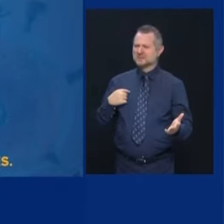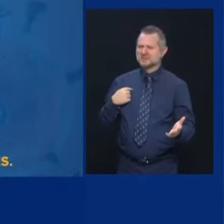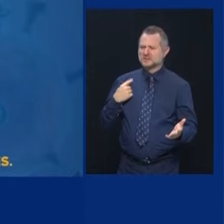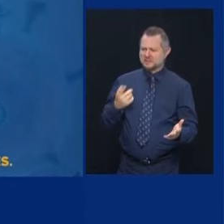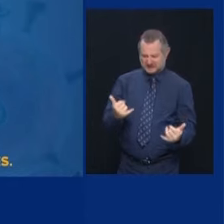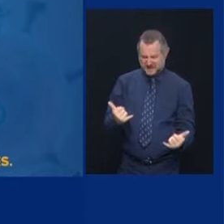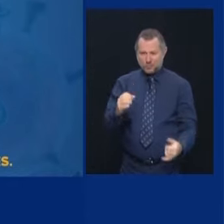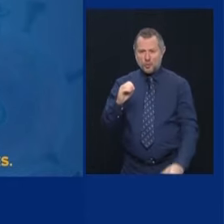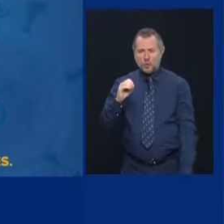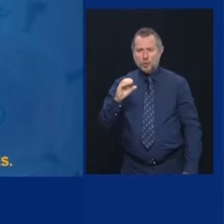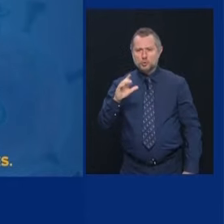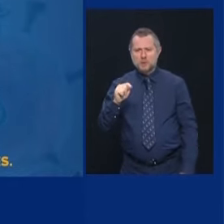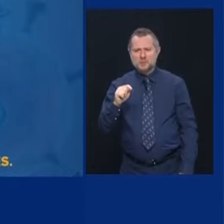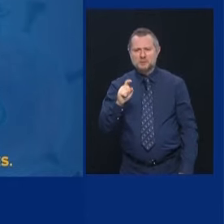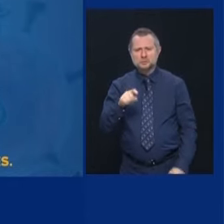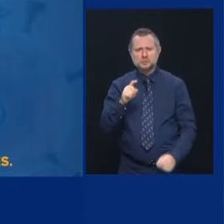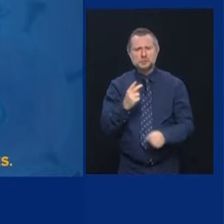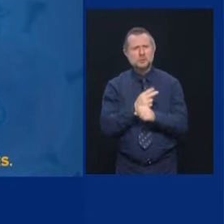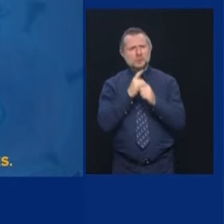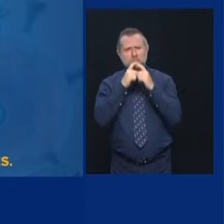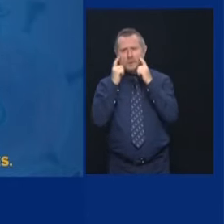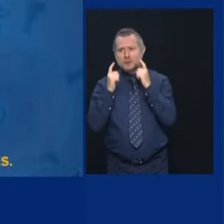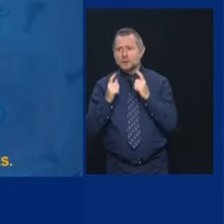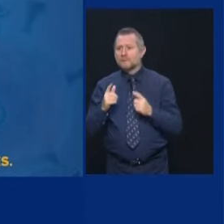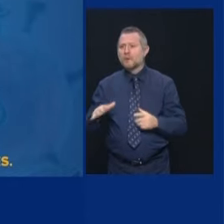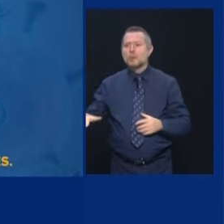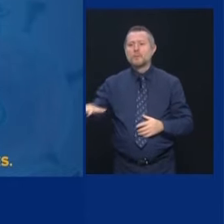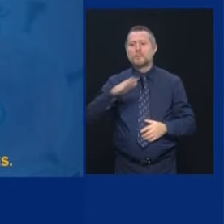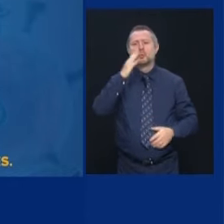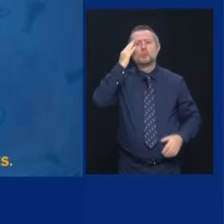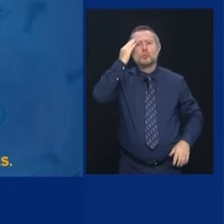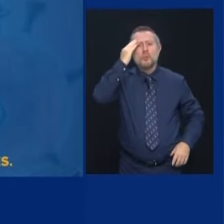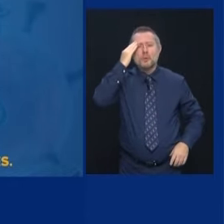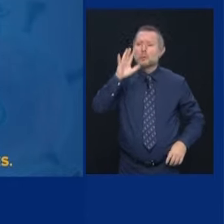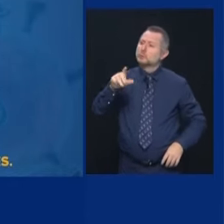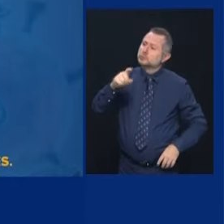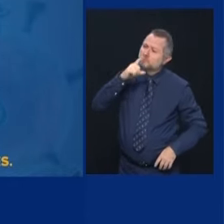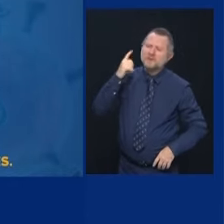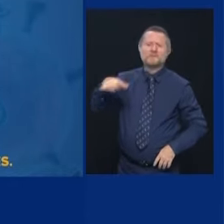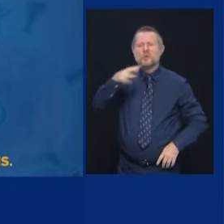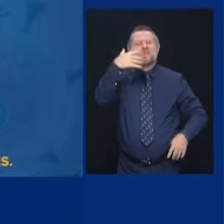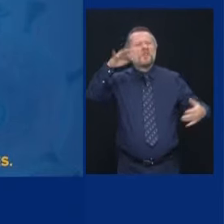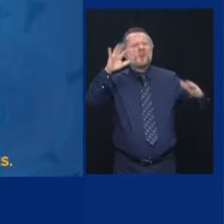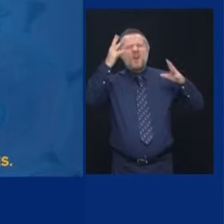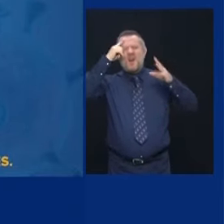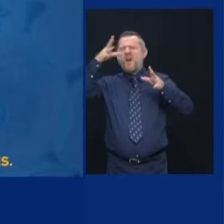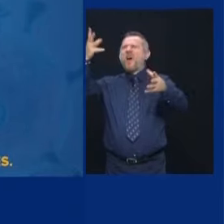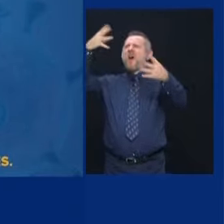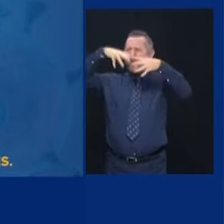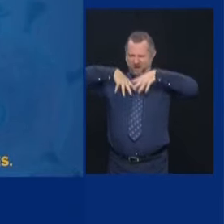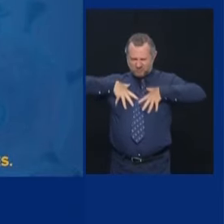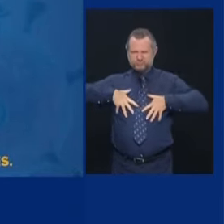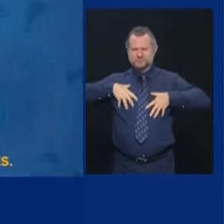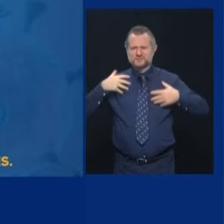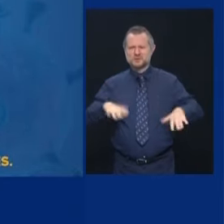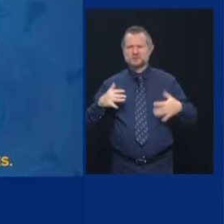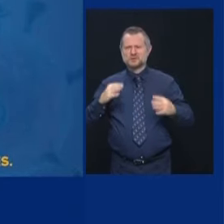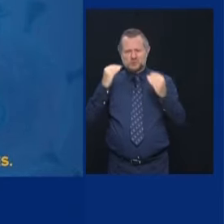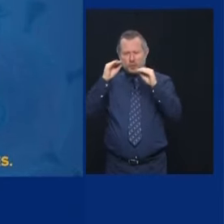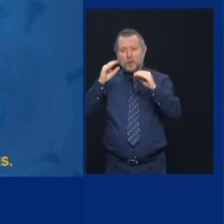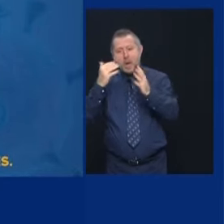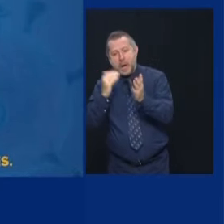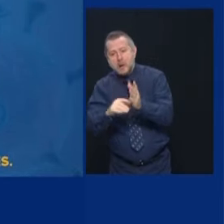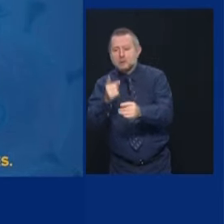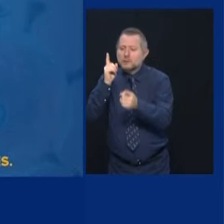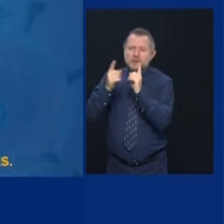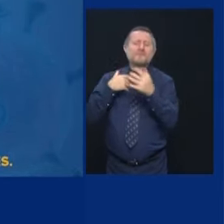mask. They know they must wear a mask. There is no need for public education. Find me